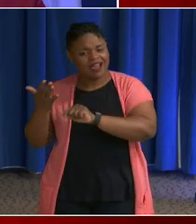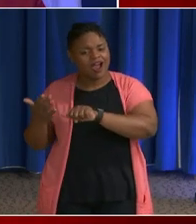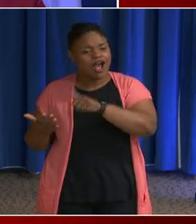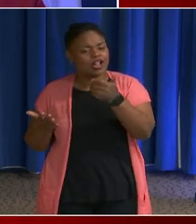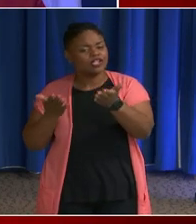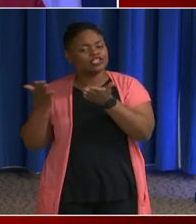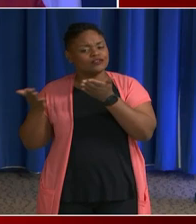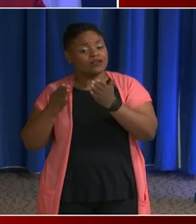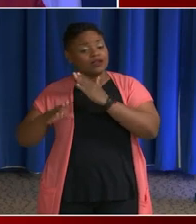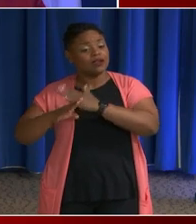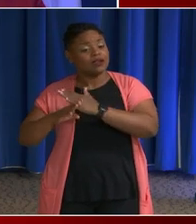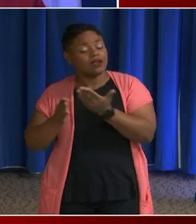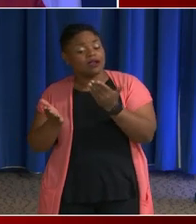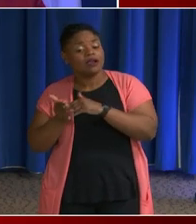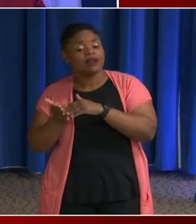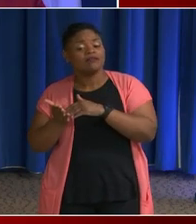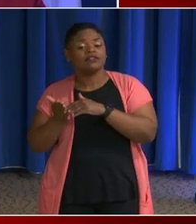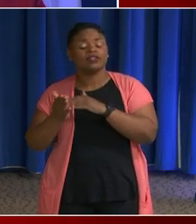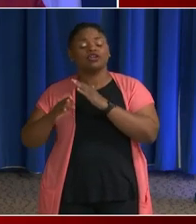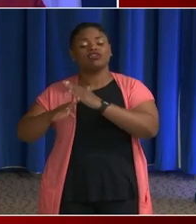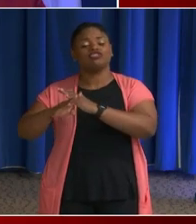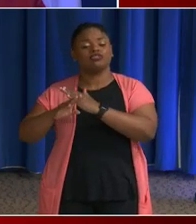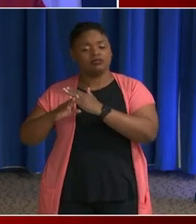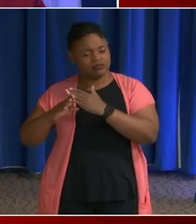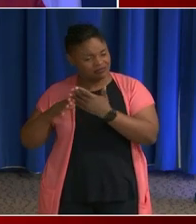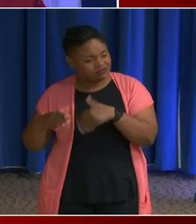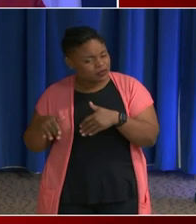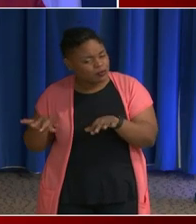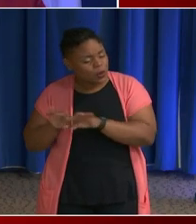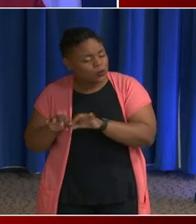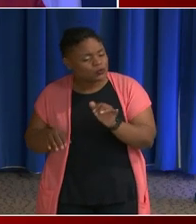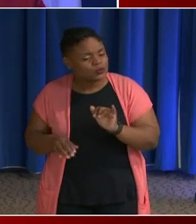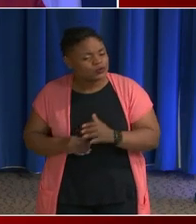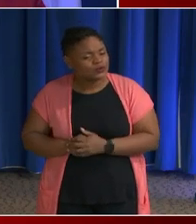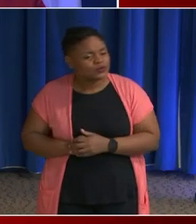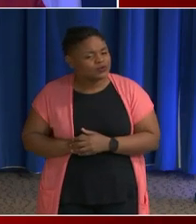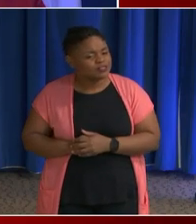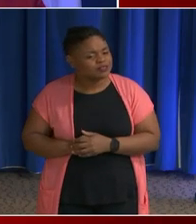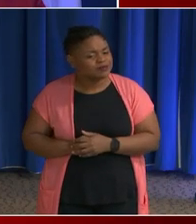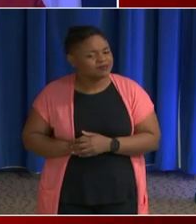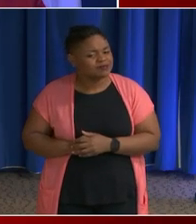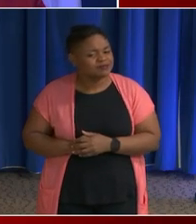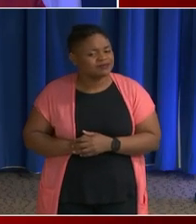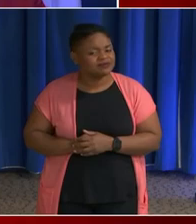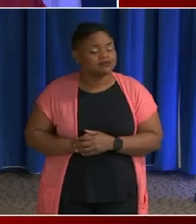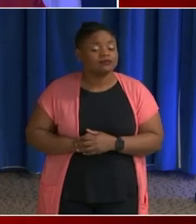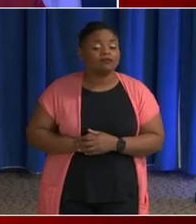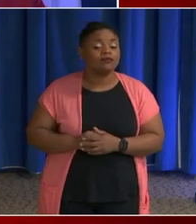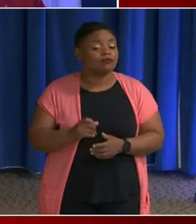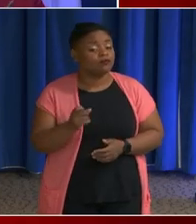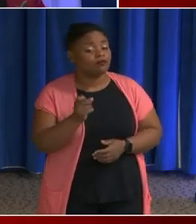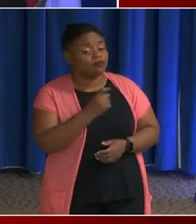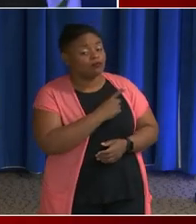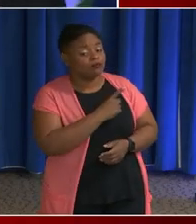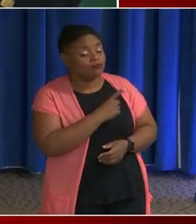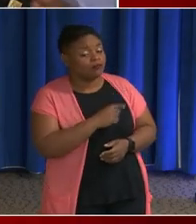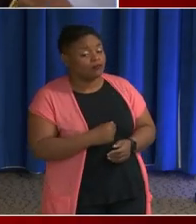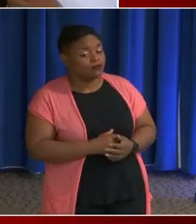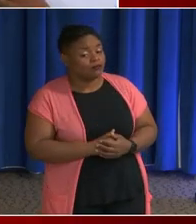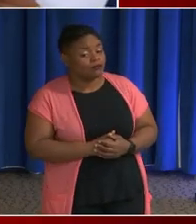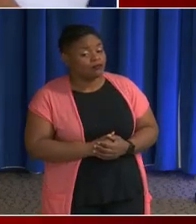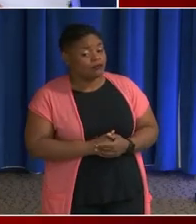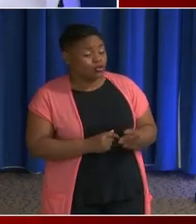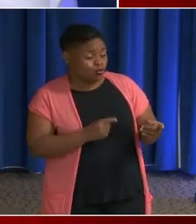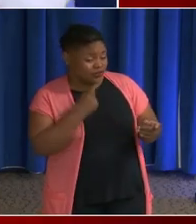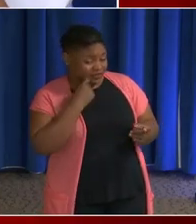intervention and opportunity programs. Chief Newsham, you said on the radio over the weekend that a decrease in funding to